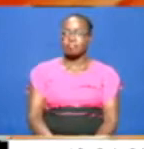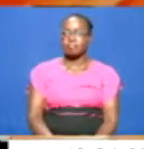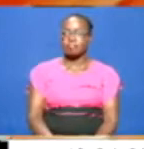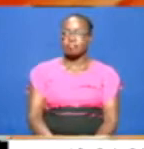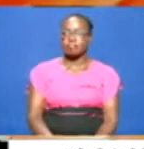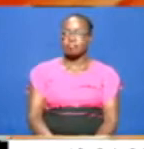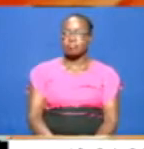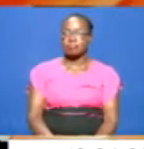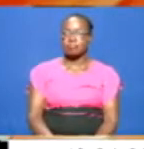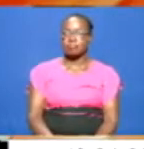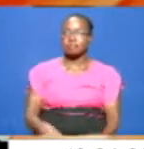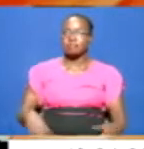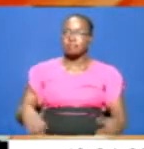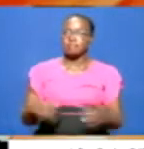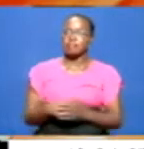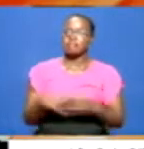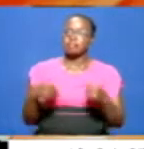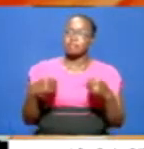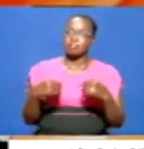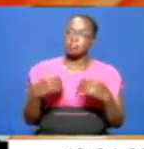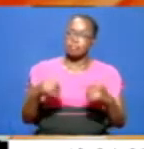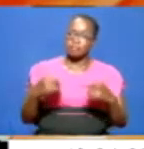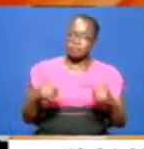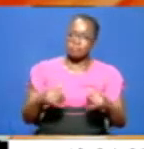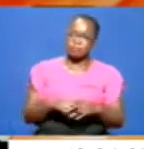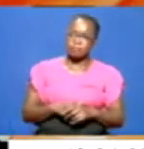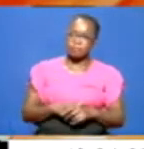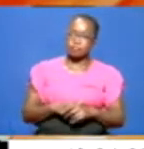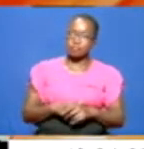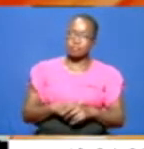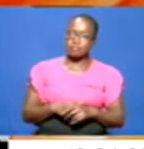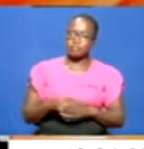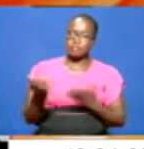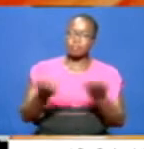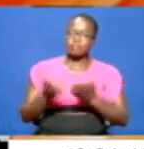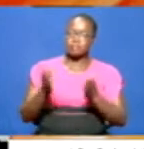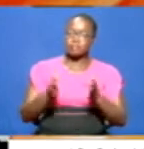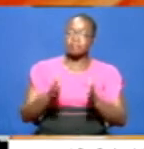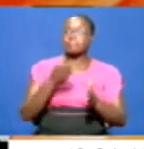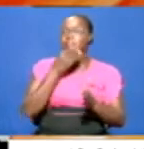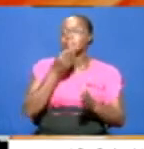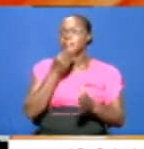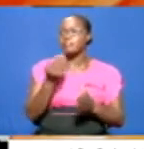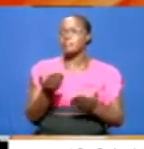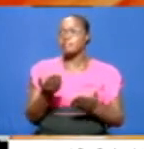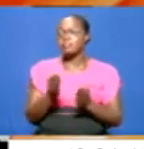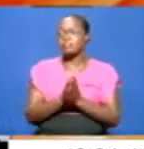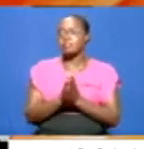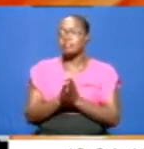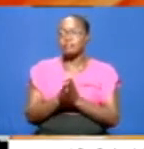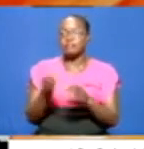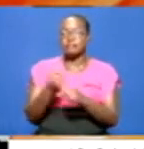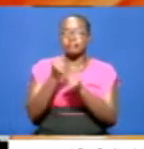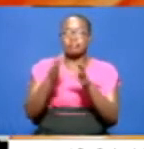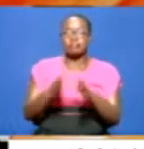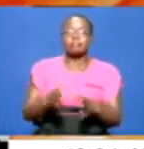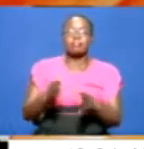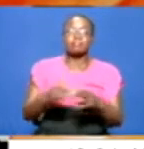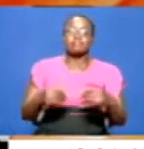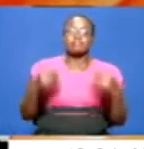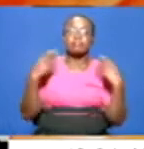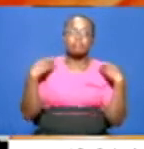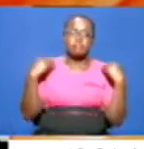Michezoni, mtazamaji, mfanyibiashara wa Nairobi Michael Wambugu ametoa changamoto kwa washikadau katika Wizara ya Michezo katika kaunti kuzingatia